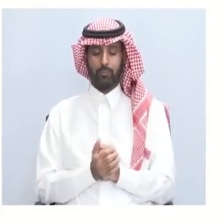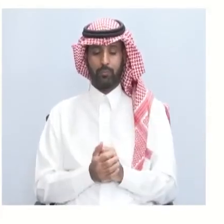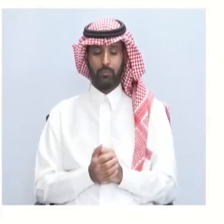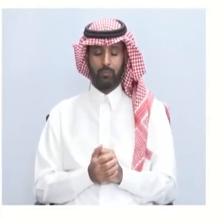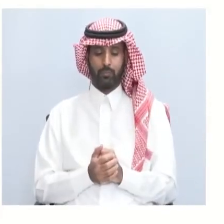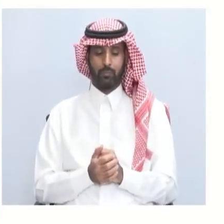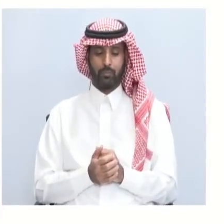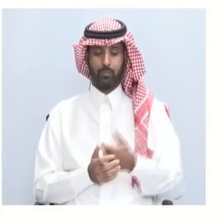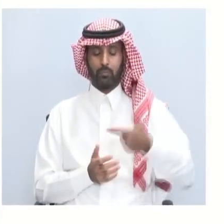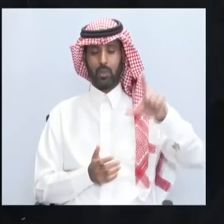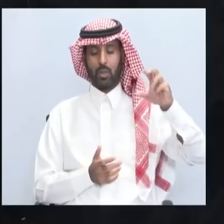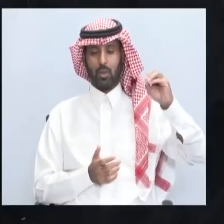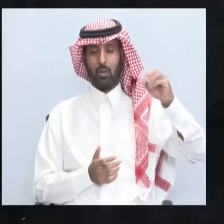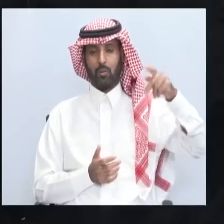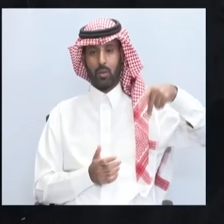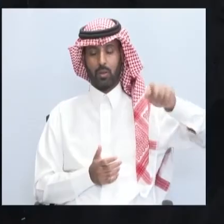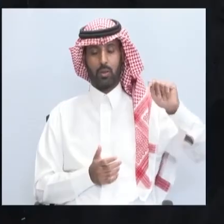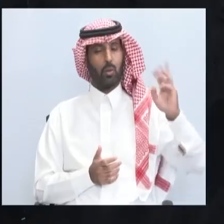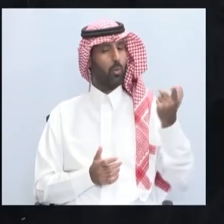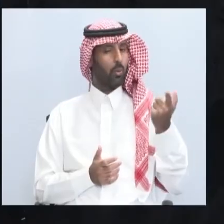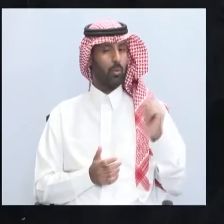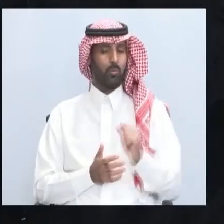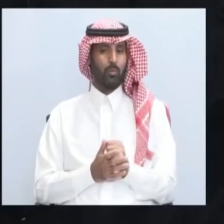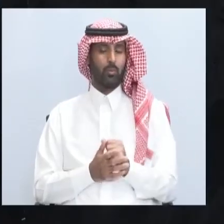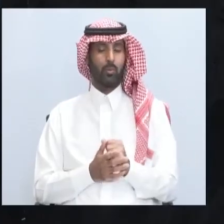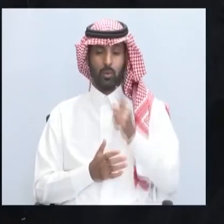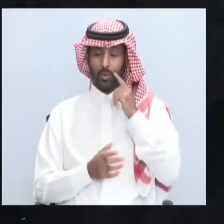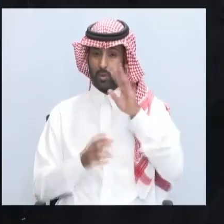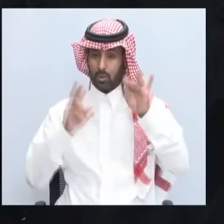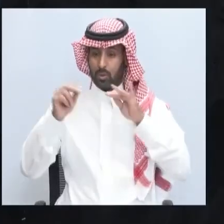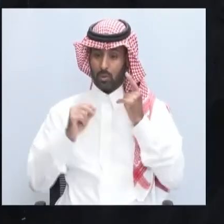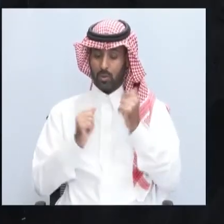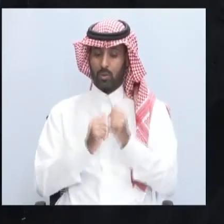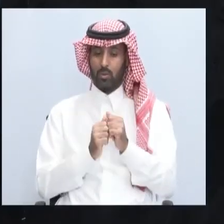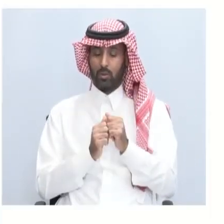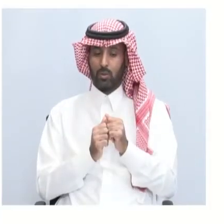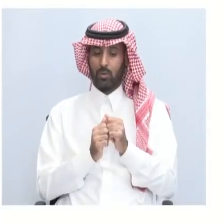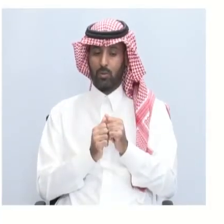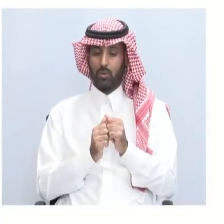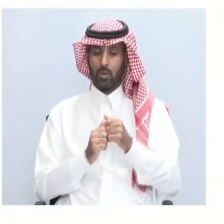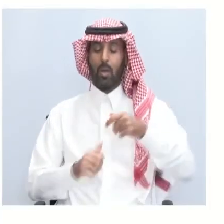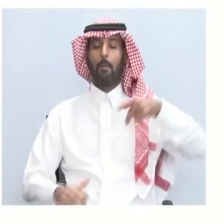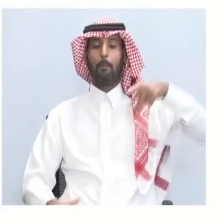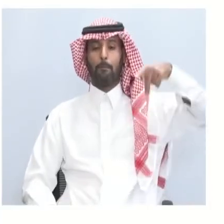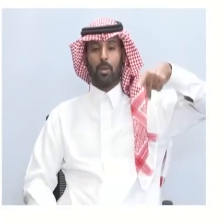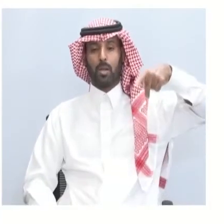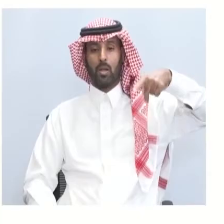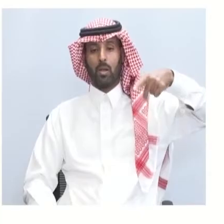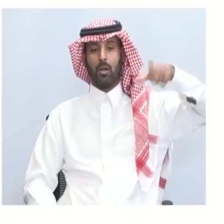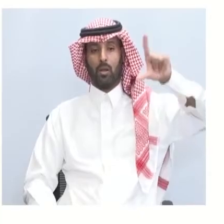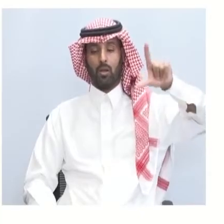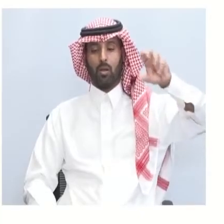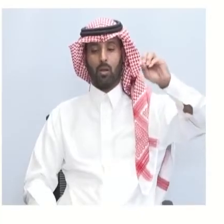L-O-P-T. So this is an easy one, actually. The story. Yes, it's the plot. The plot meaning